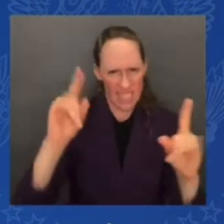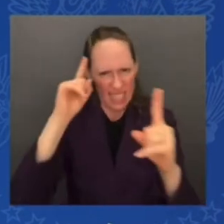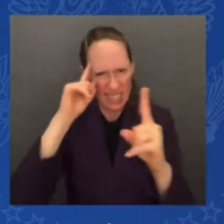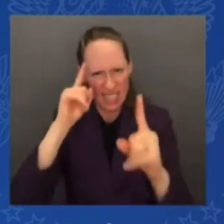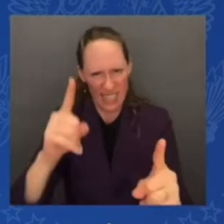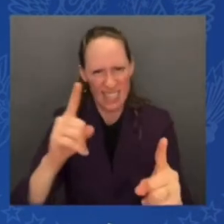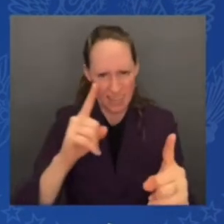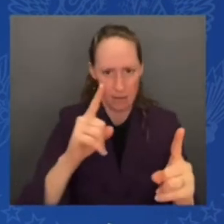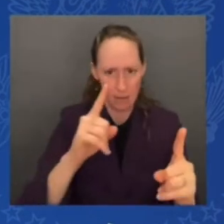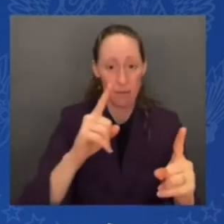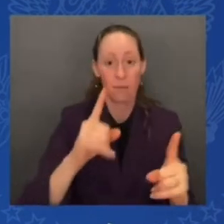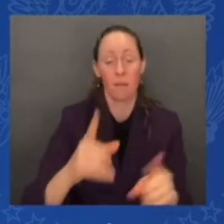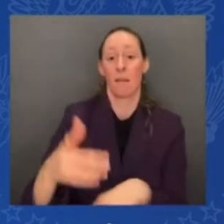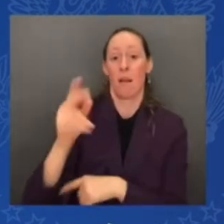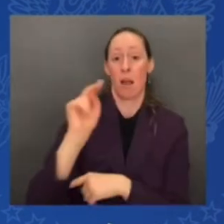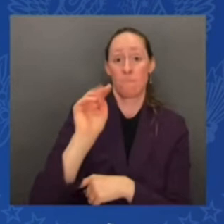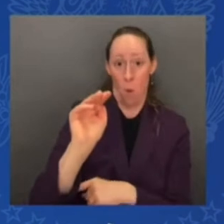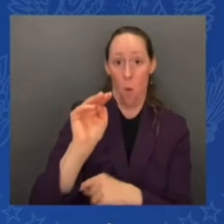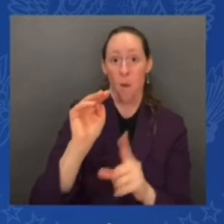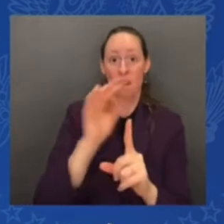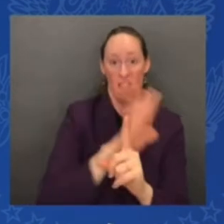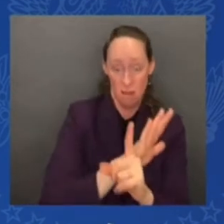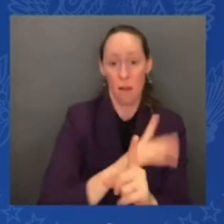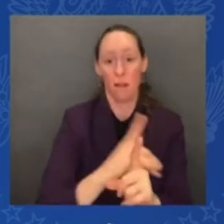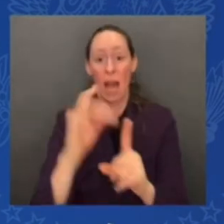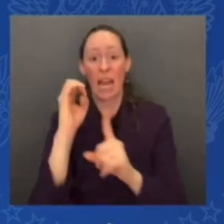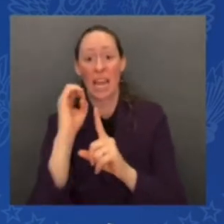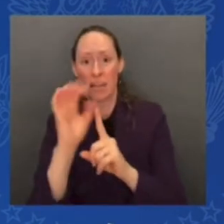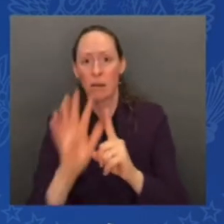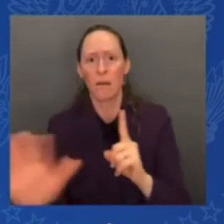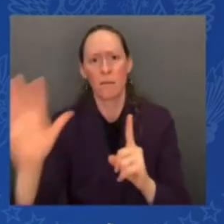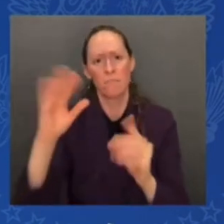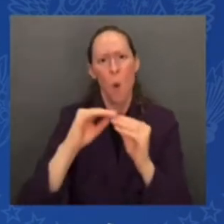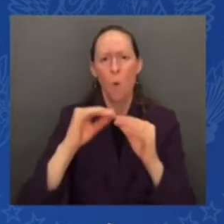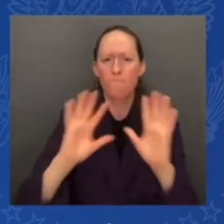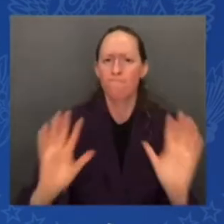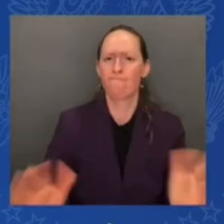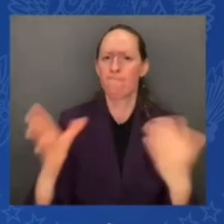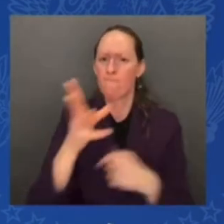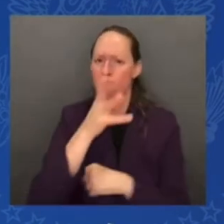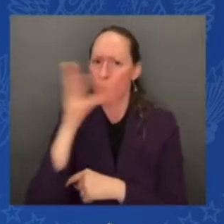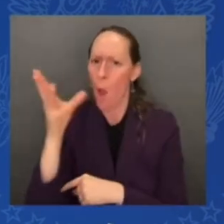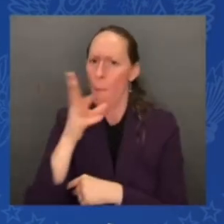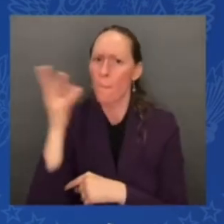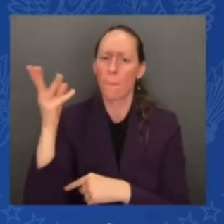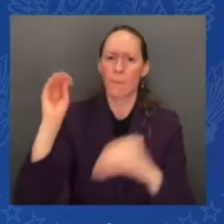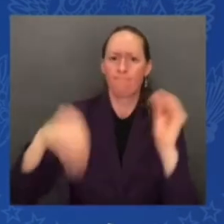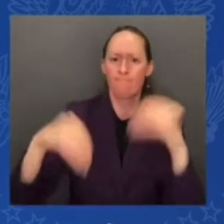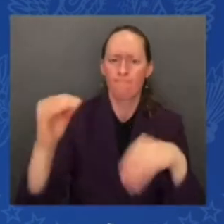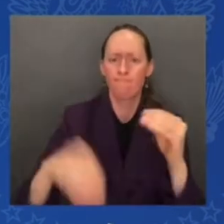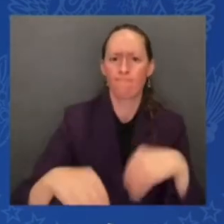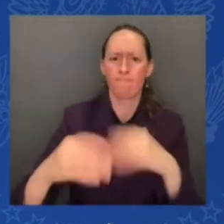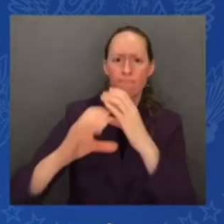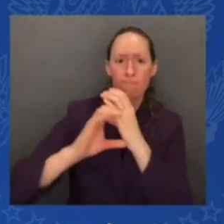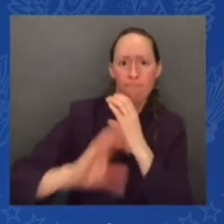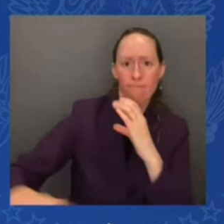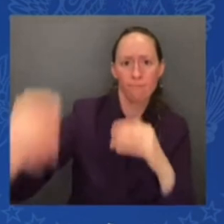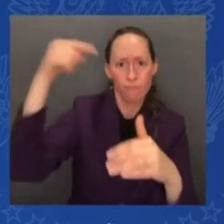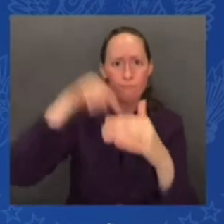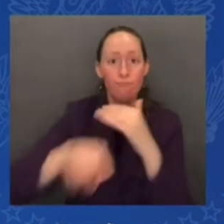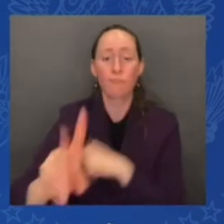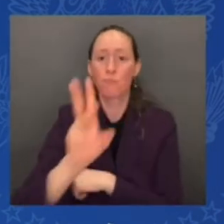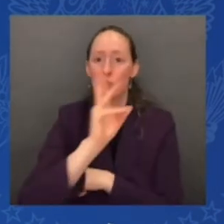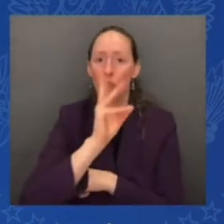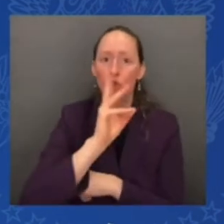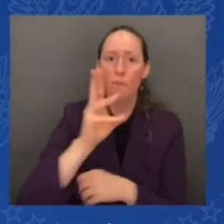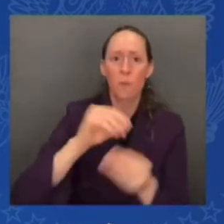build a new transmission pipeline, providing a critical water supply to nearly 70,000 people from Clovis to Portales to